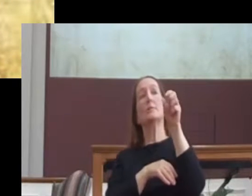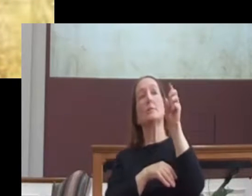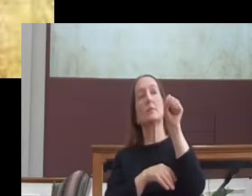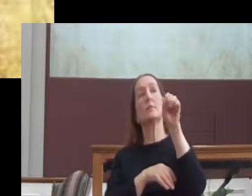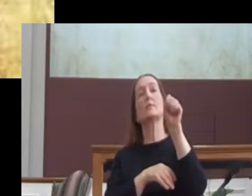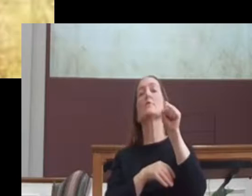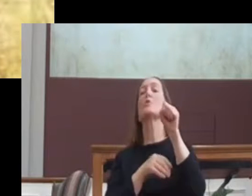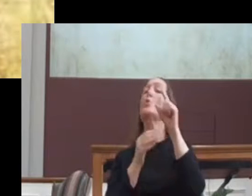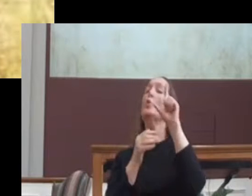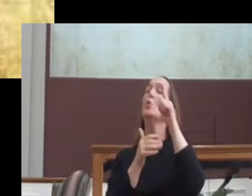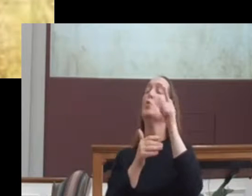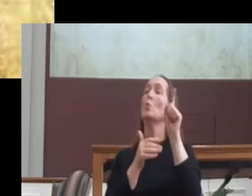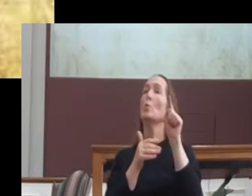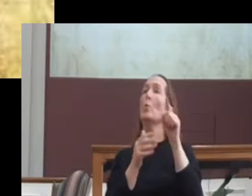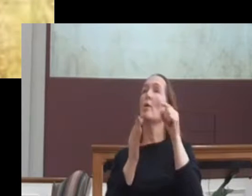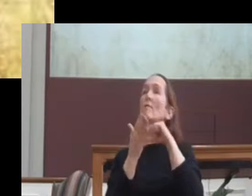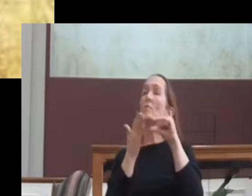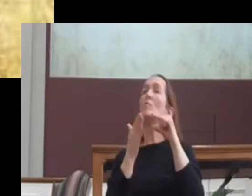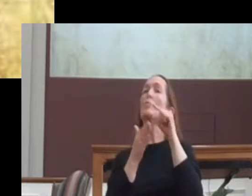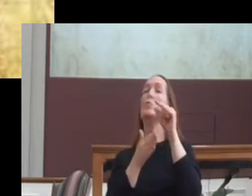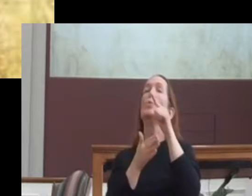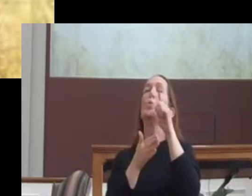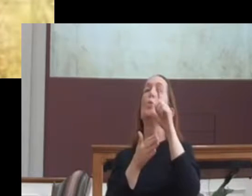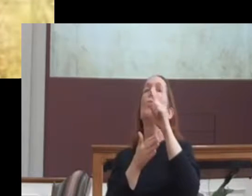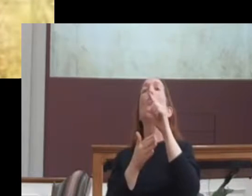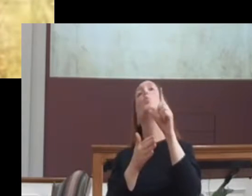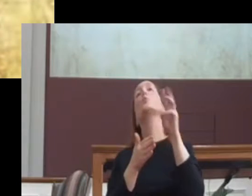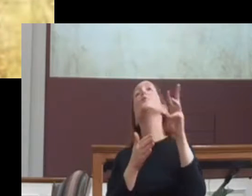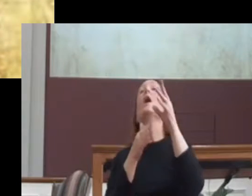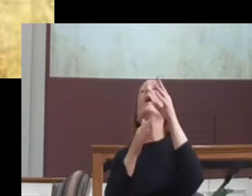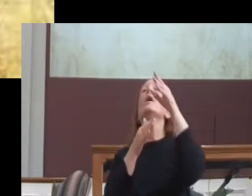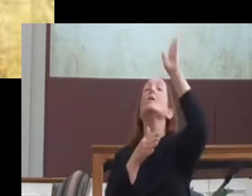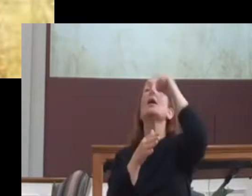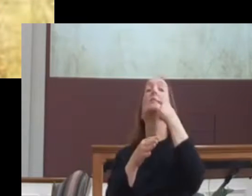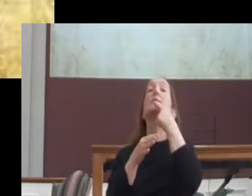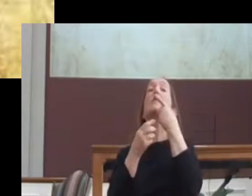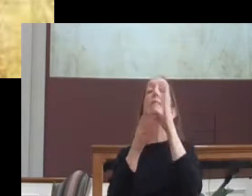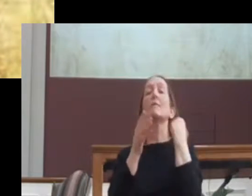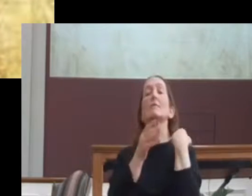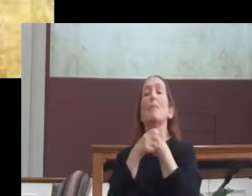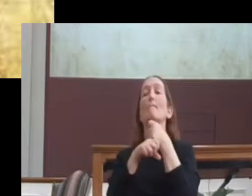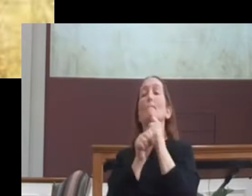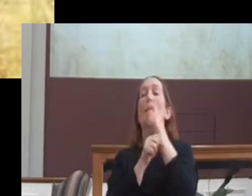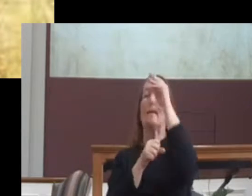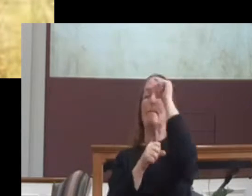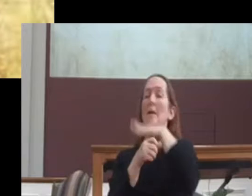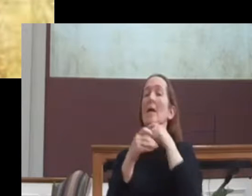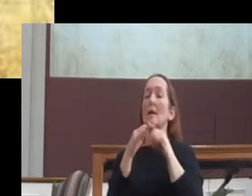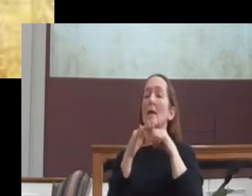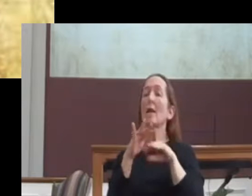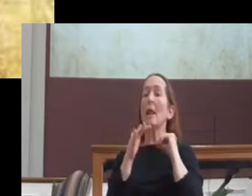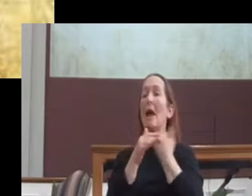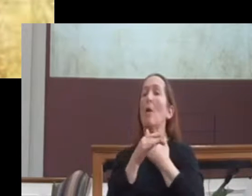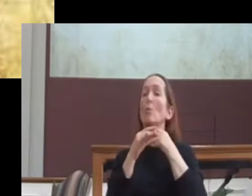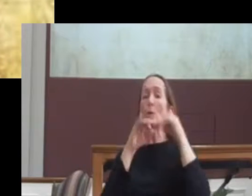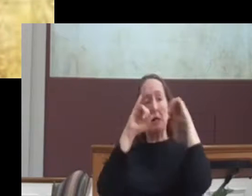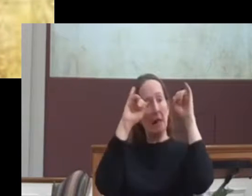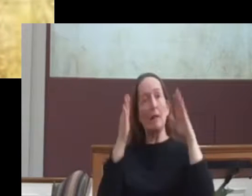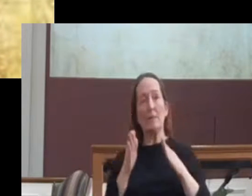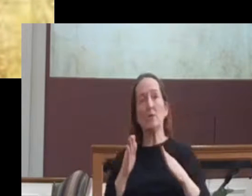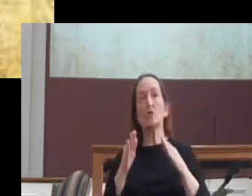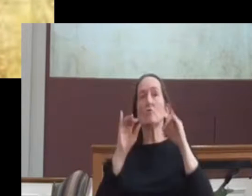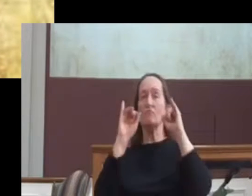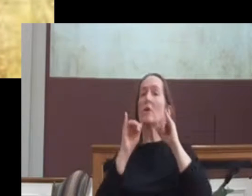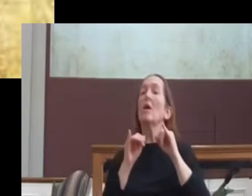created. Genesis 1, 26, follow along as I read, it says, "Then God said, 'Let us make man in